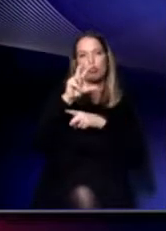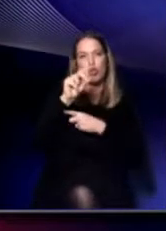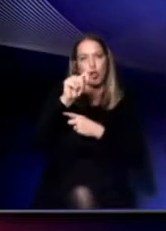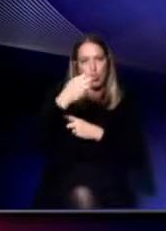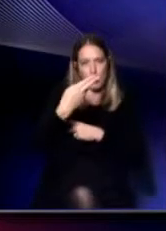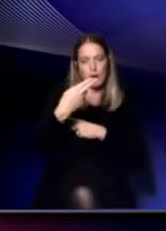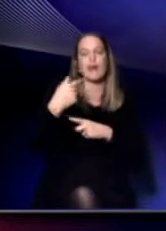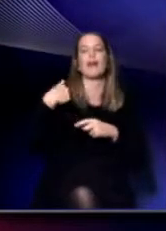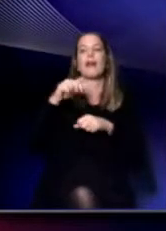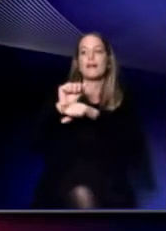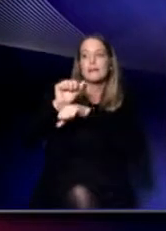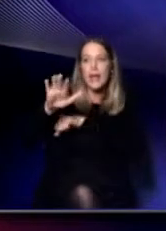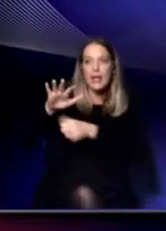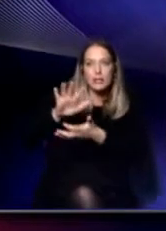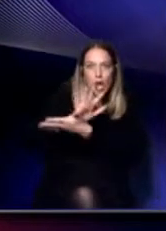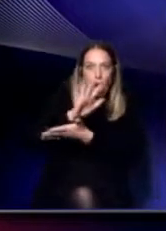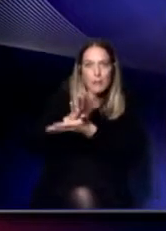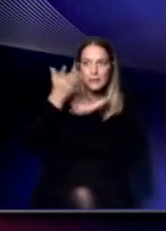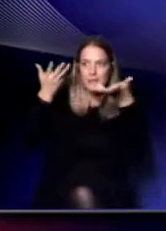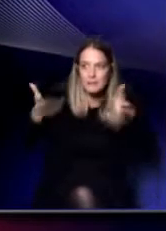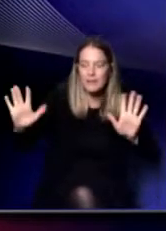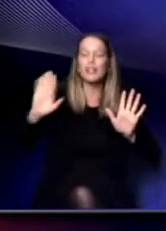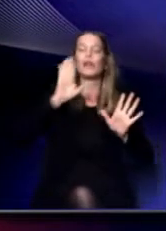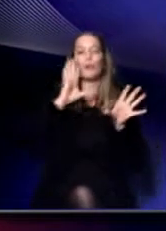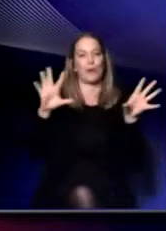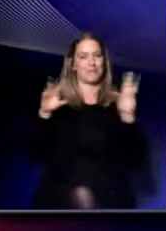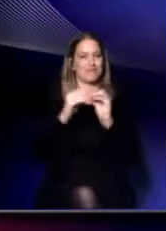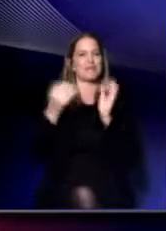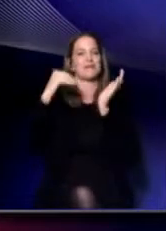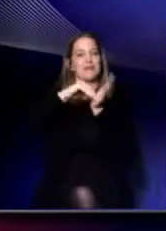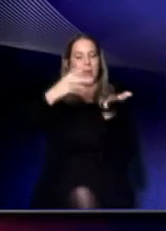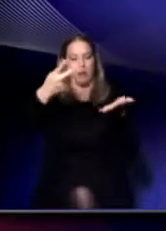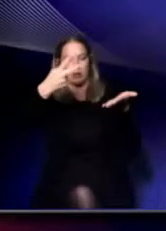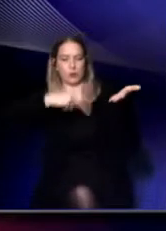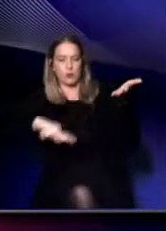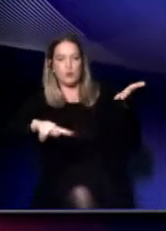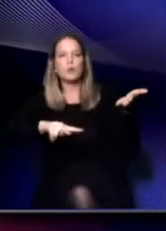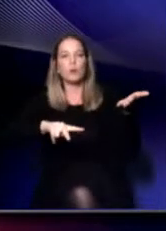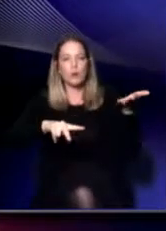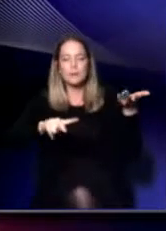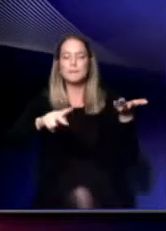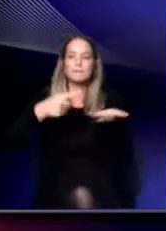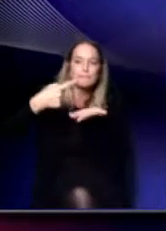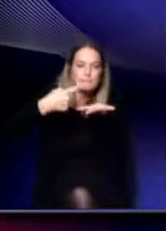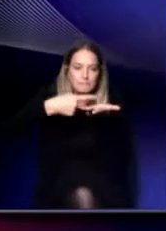another meeting in a couple of weeks to go over some